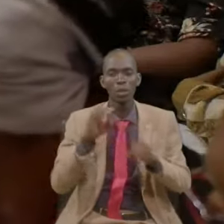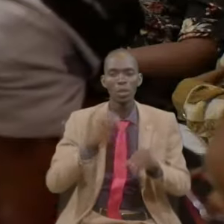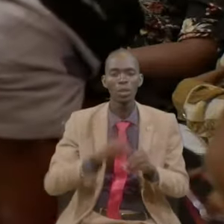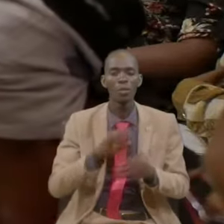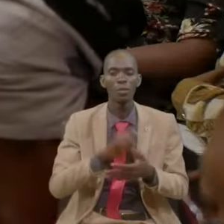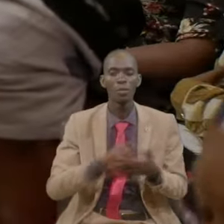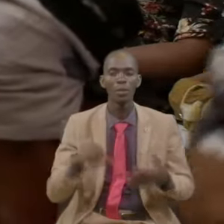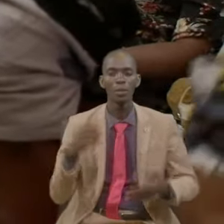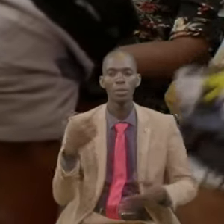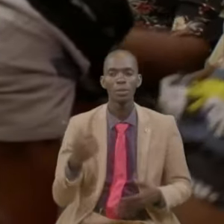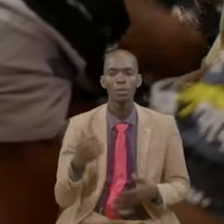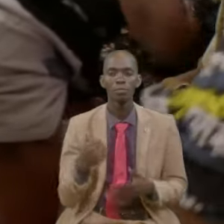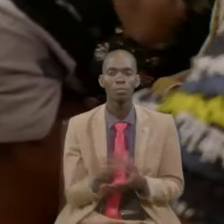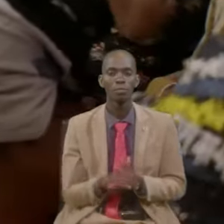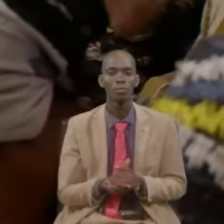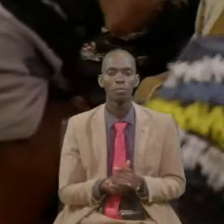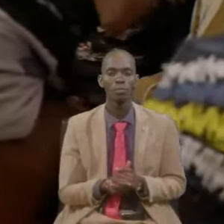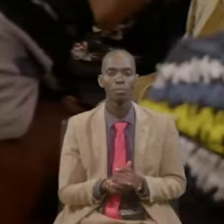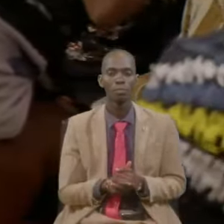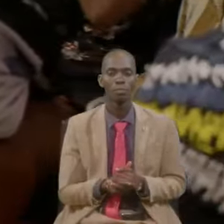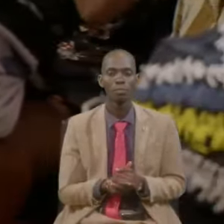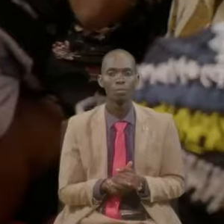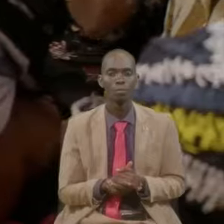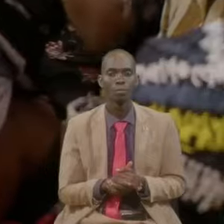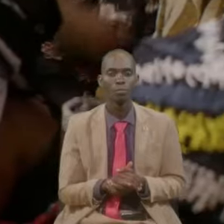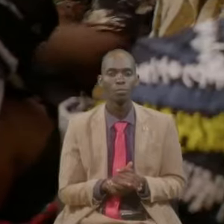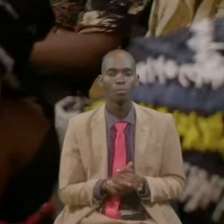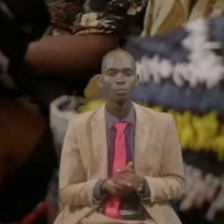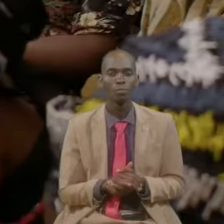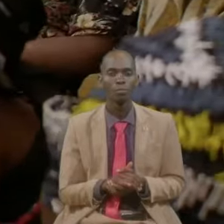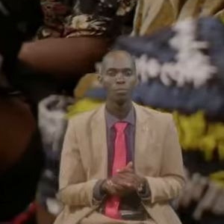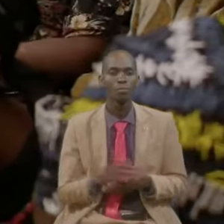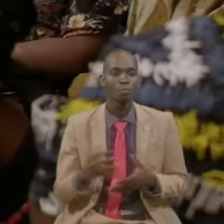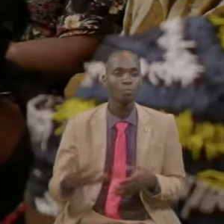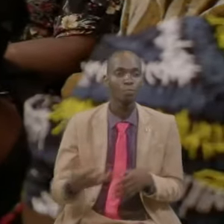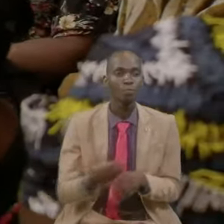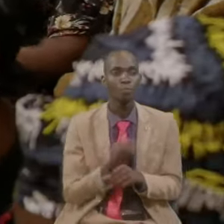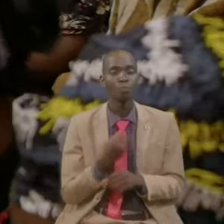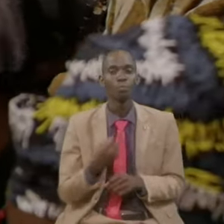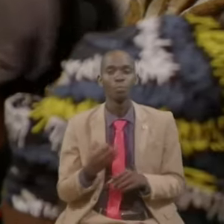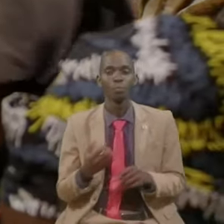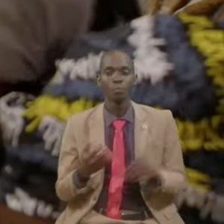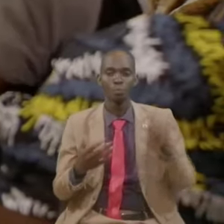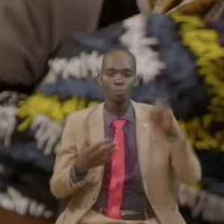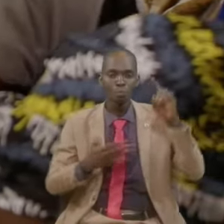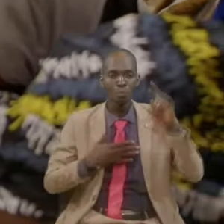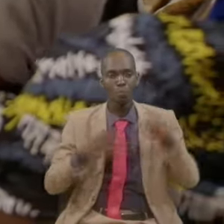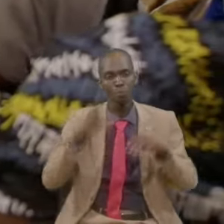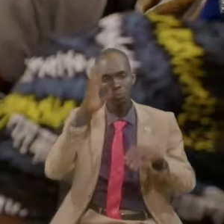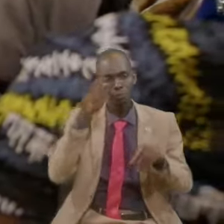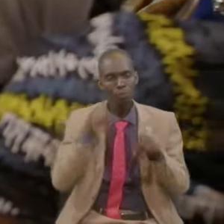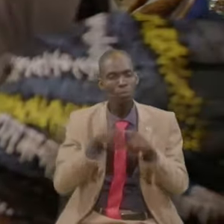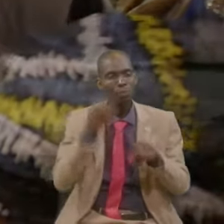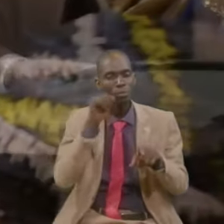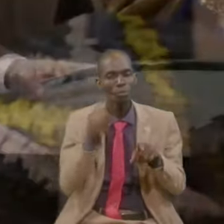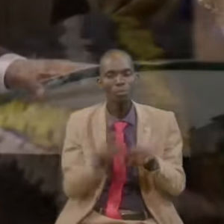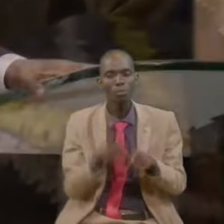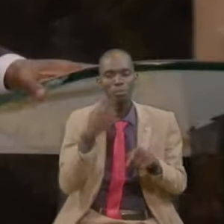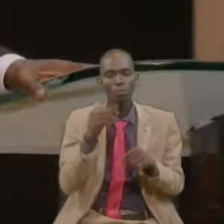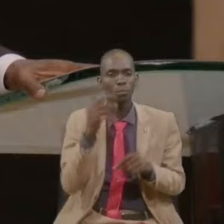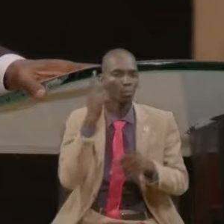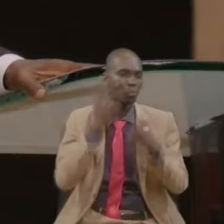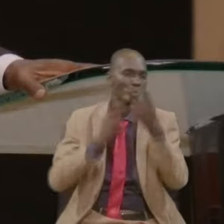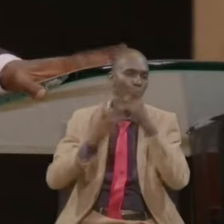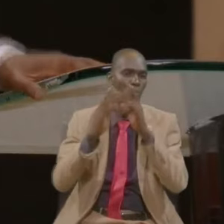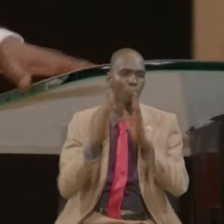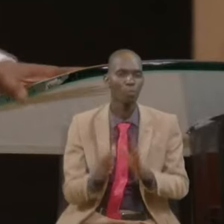verse 10, take, my brethren, the prophets who have spoken in the